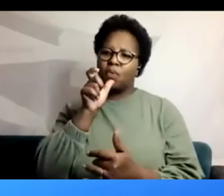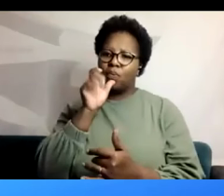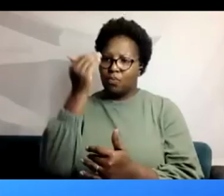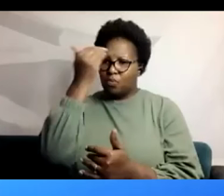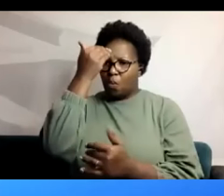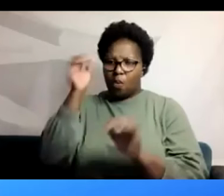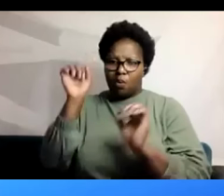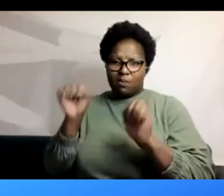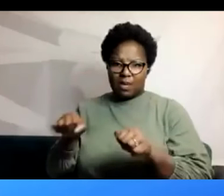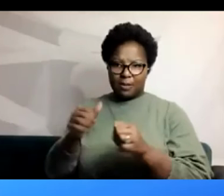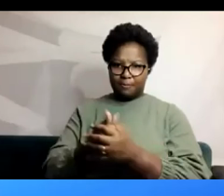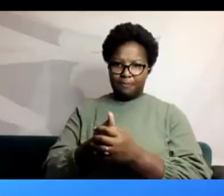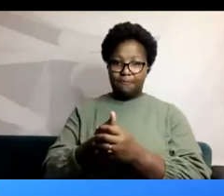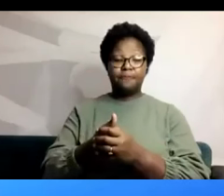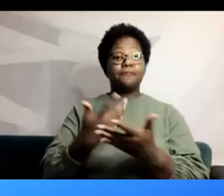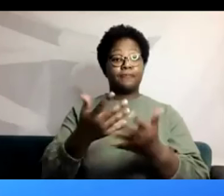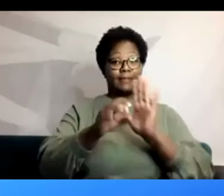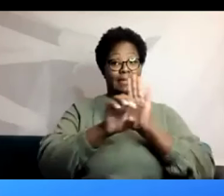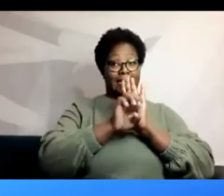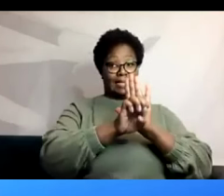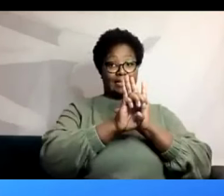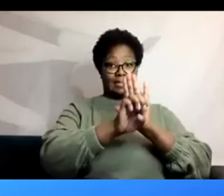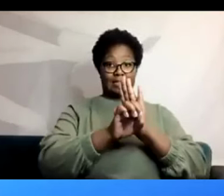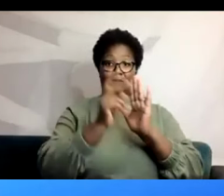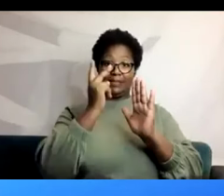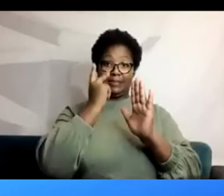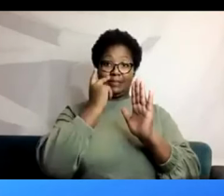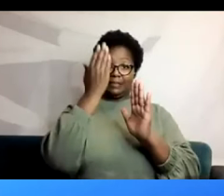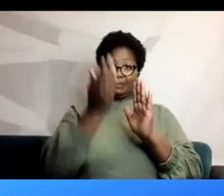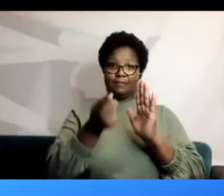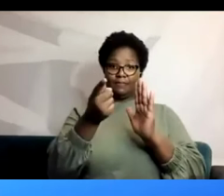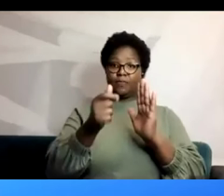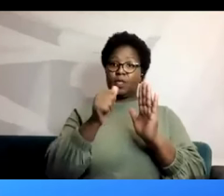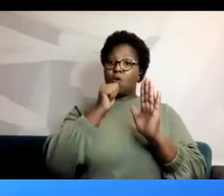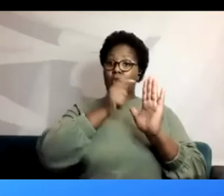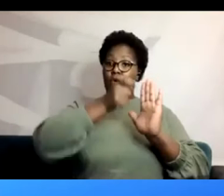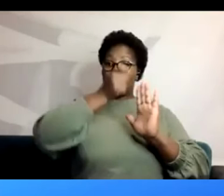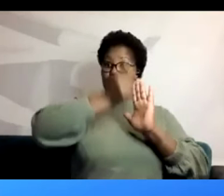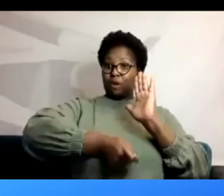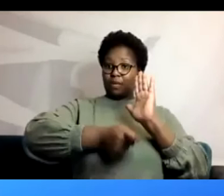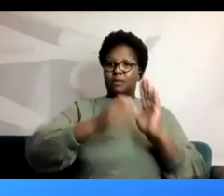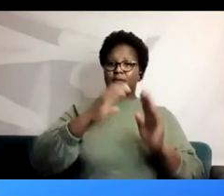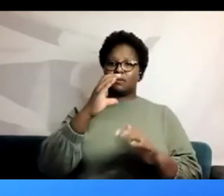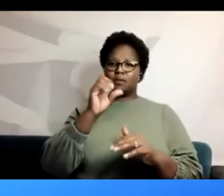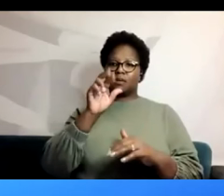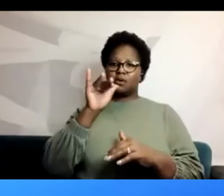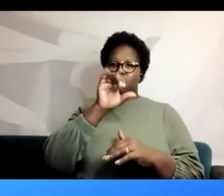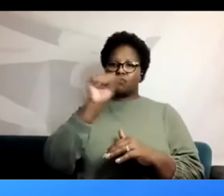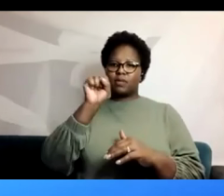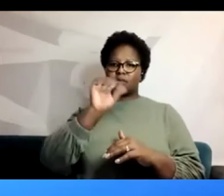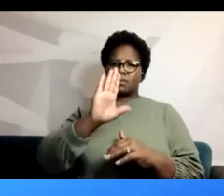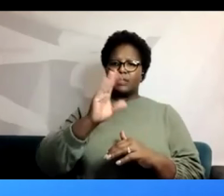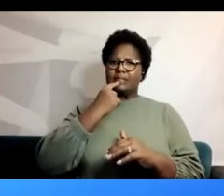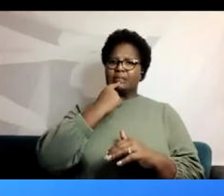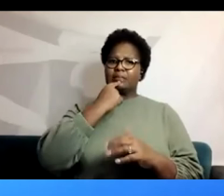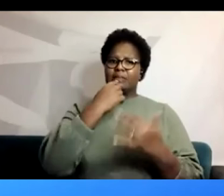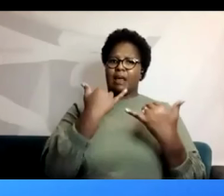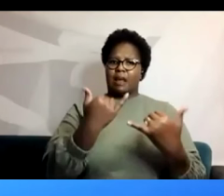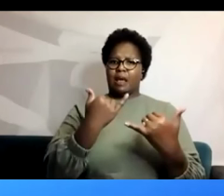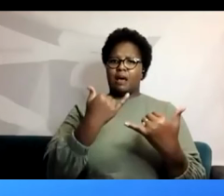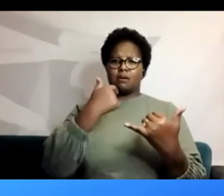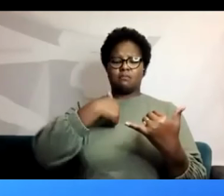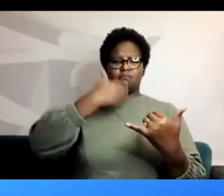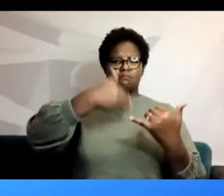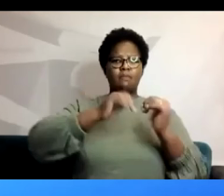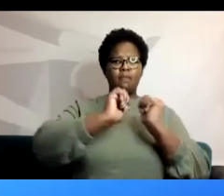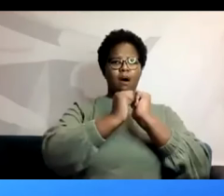Here is an example of a relationship map that was made by Carissa. This example shows how icons can give us some insight into the